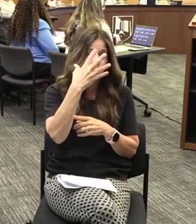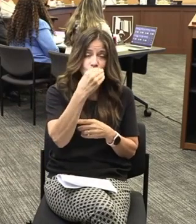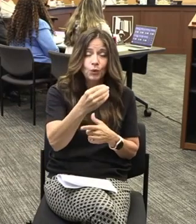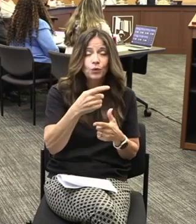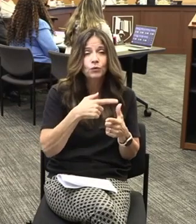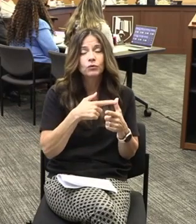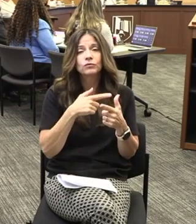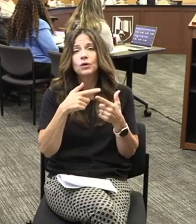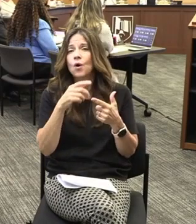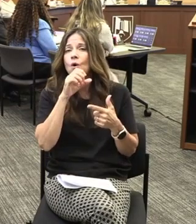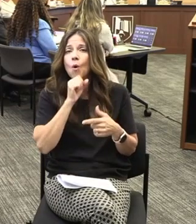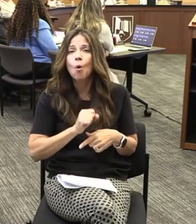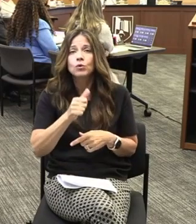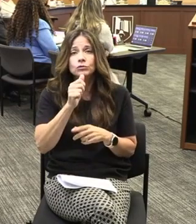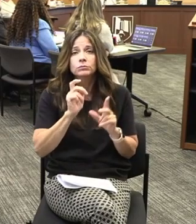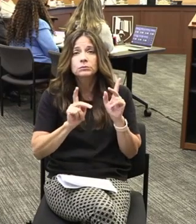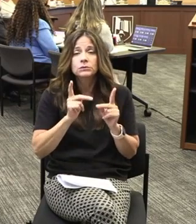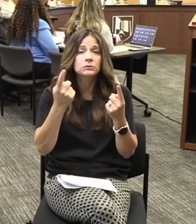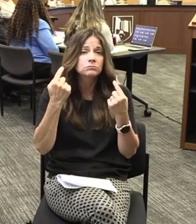or older,